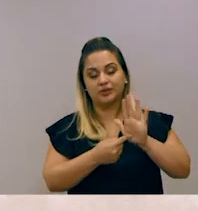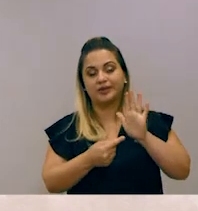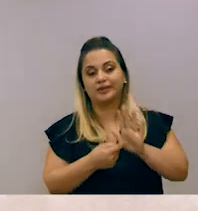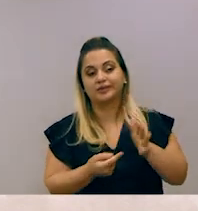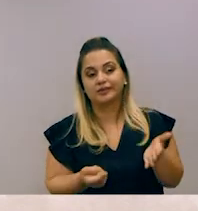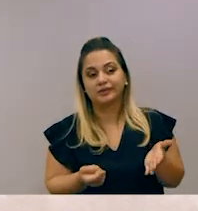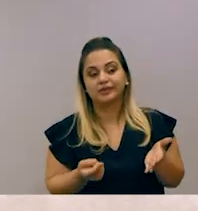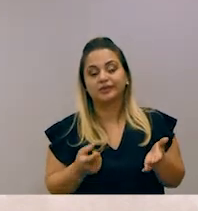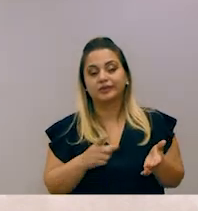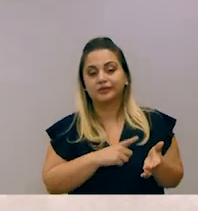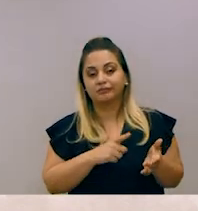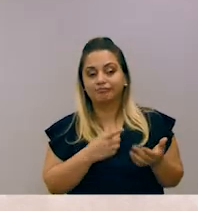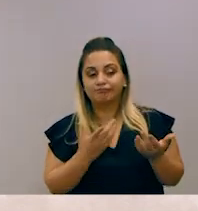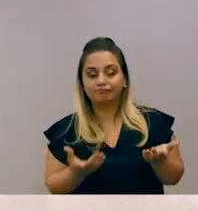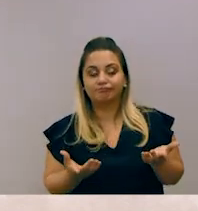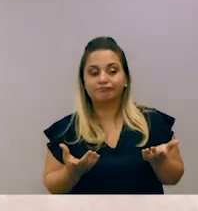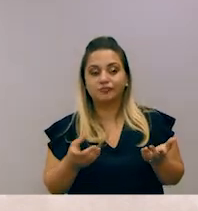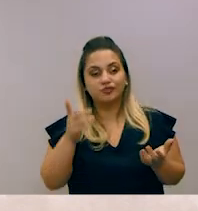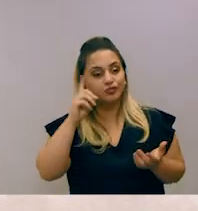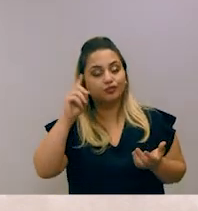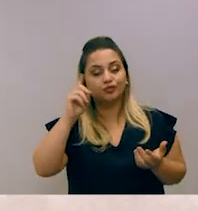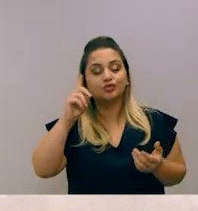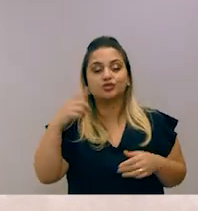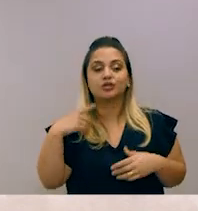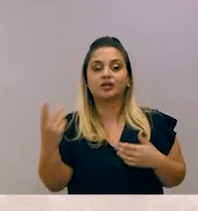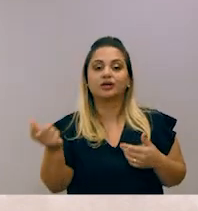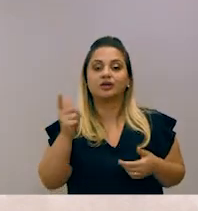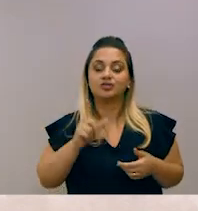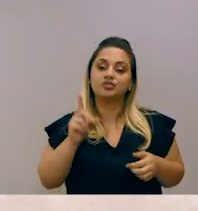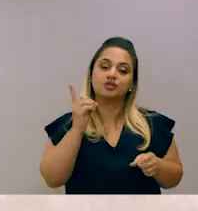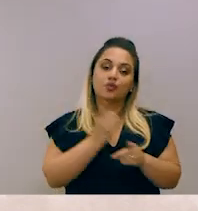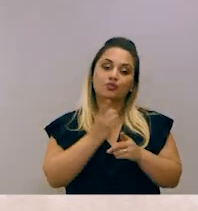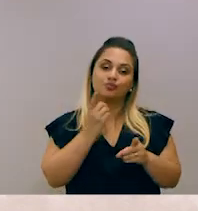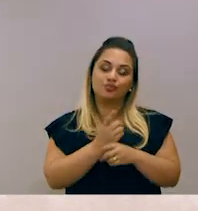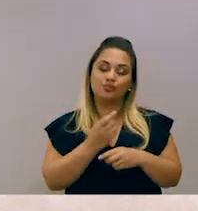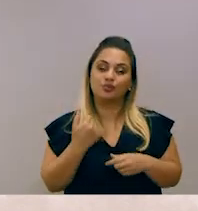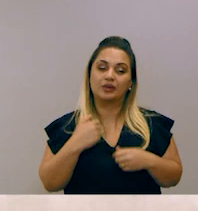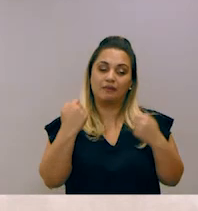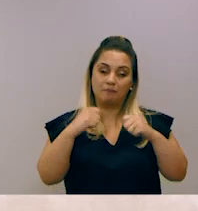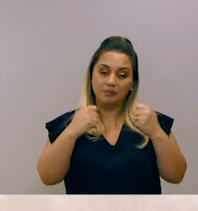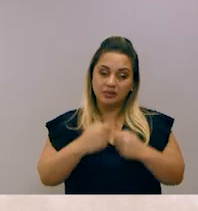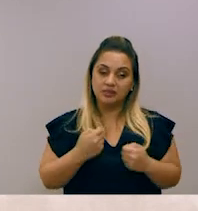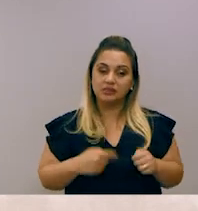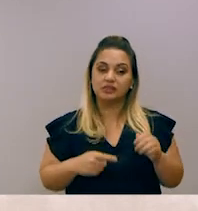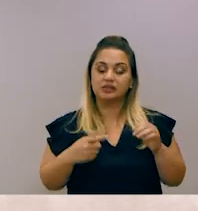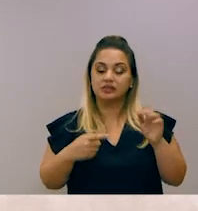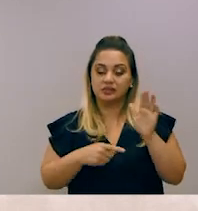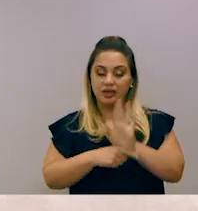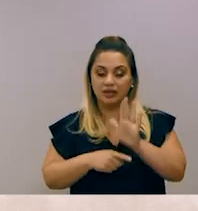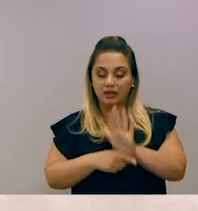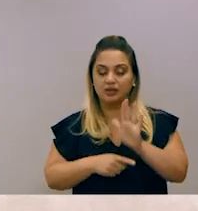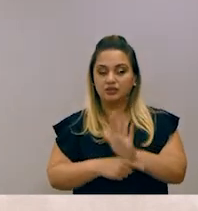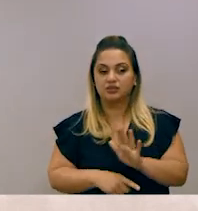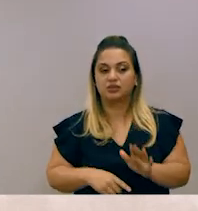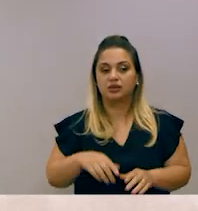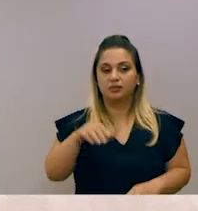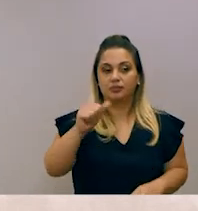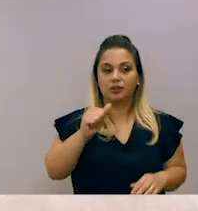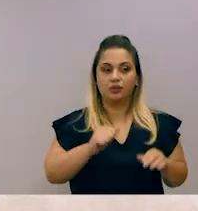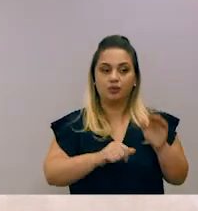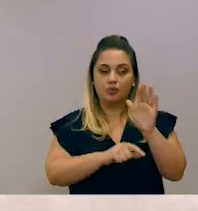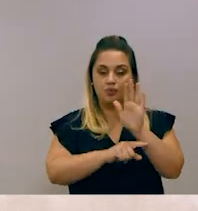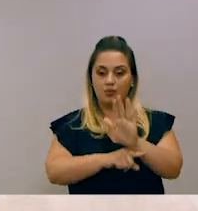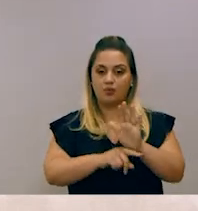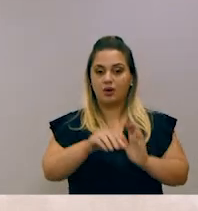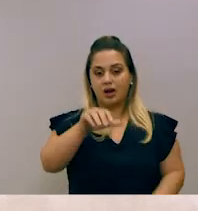So within this context, we identified some needs that could be met by